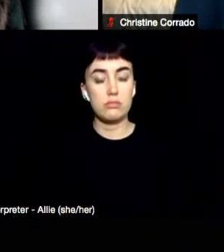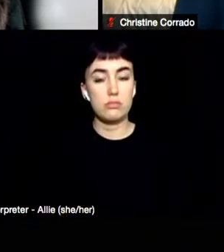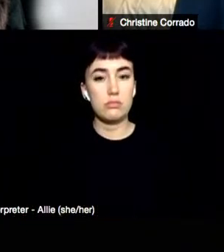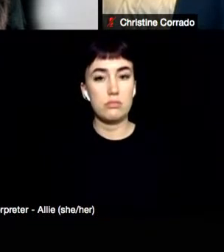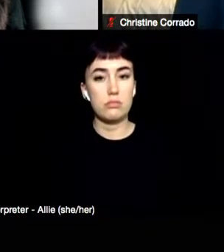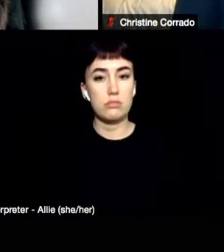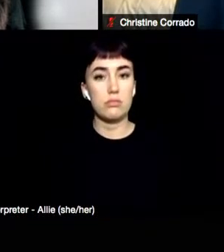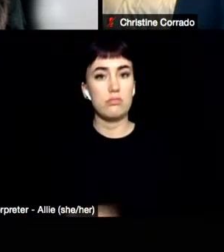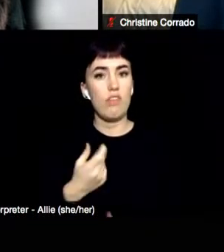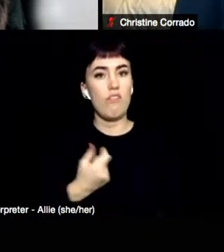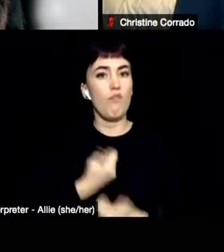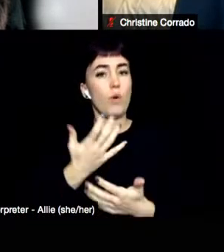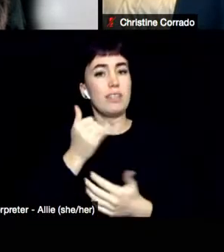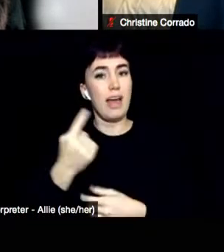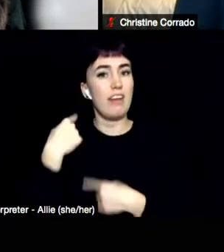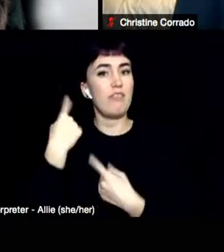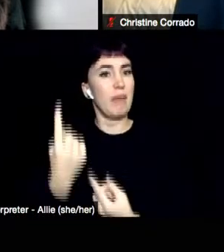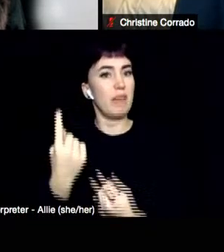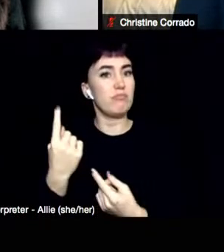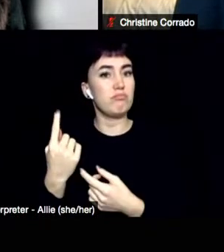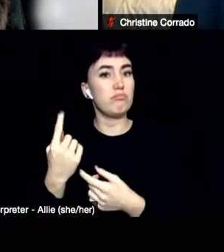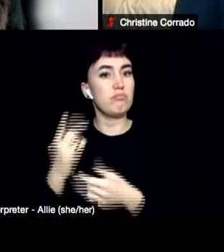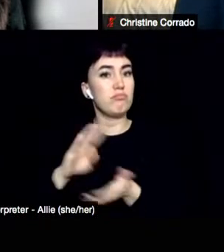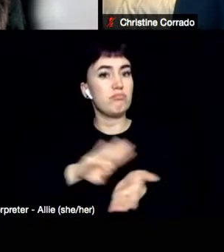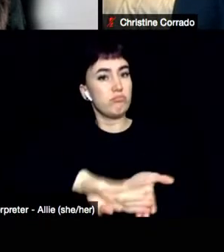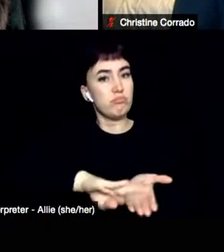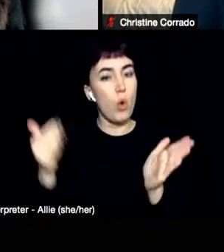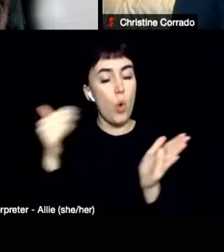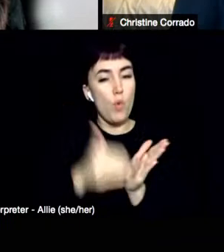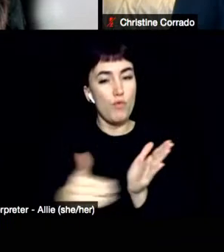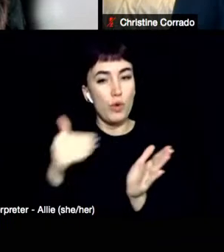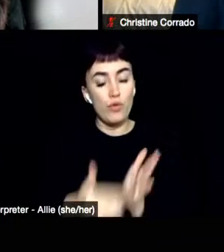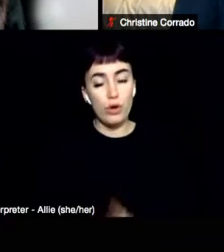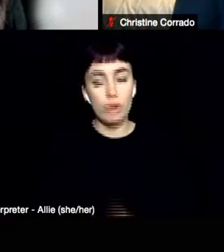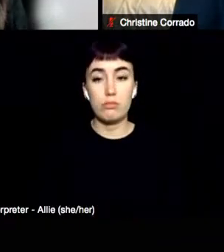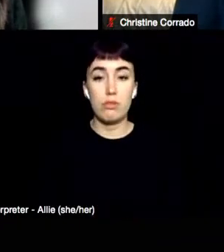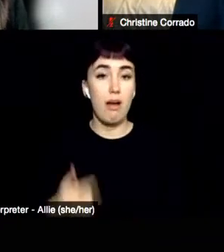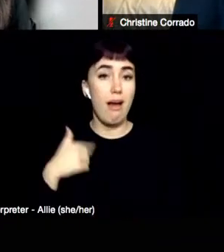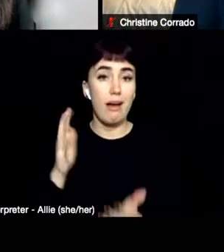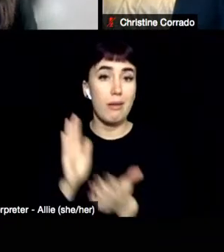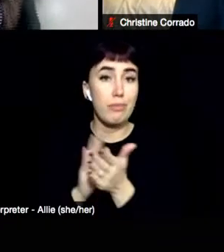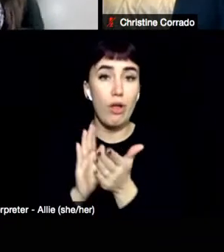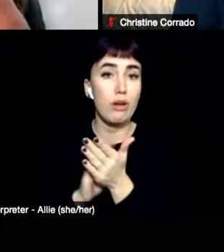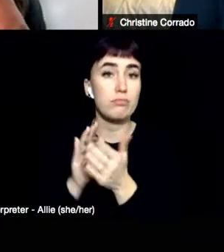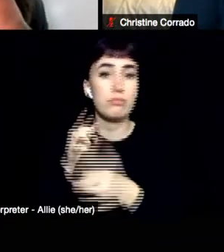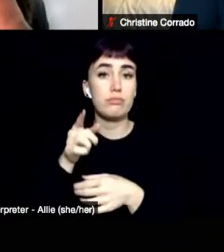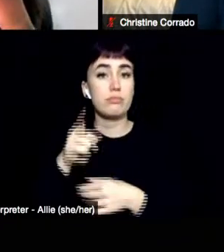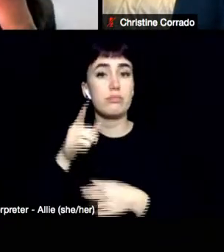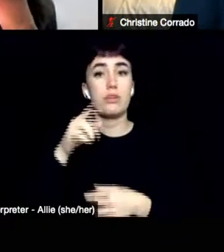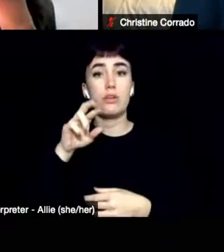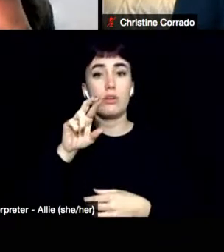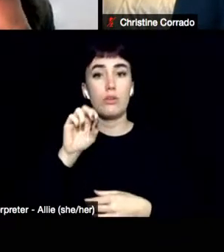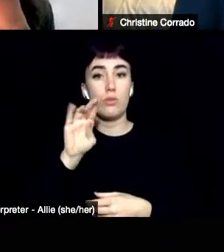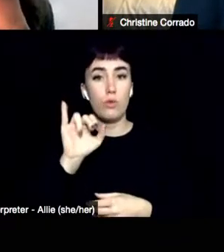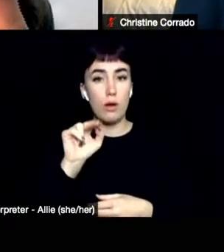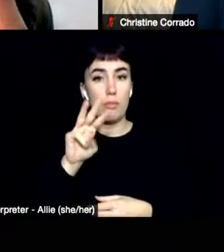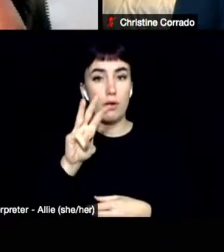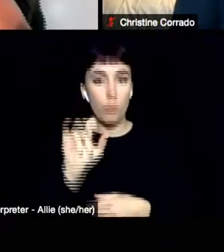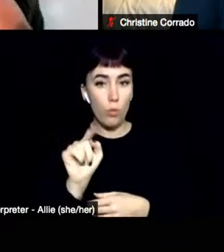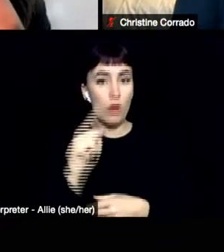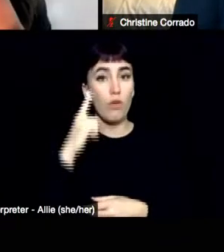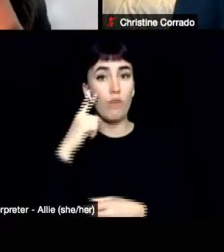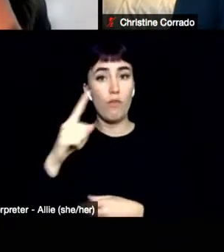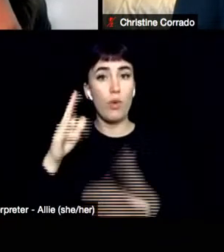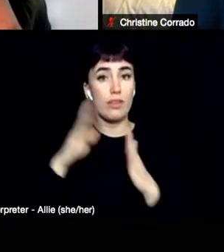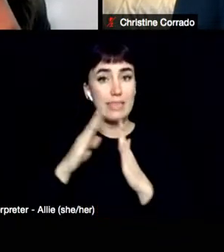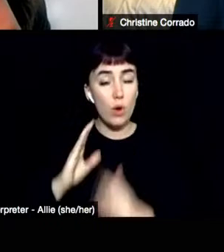voices which have been silenced over and over again. I applaud what Robin Wilt is doing on behalf of the town